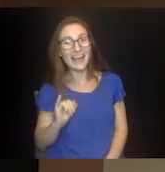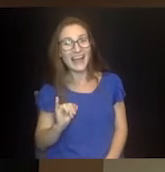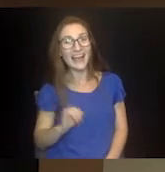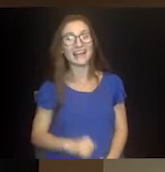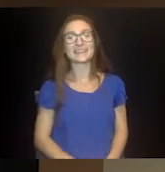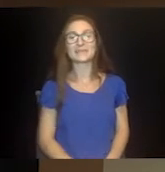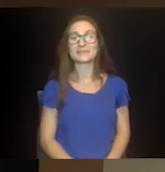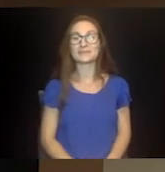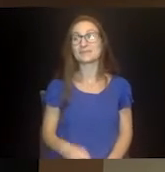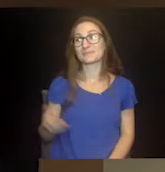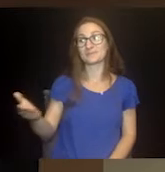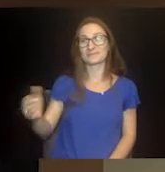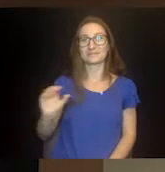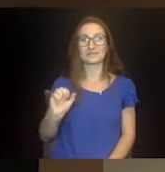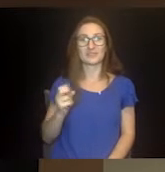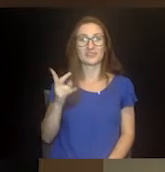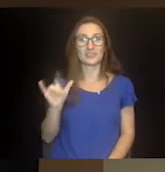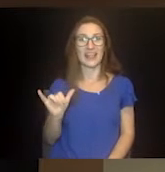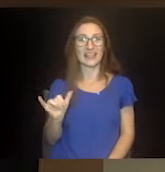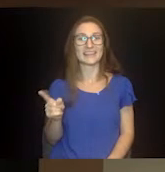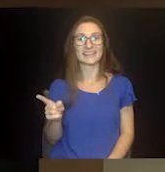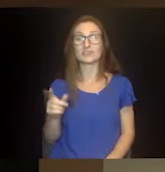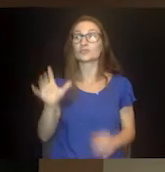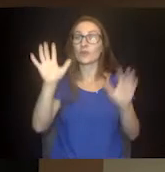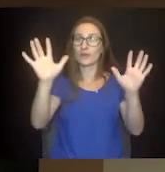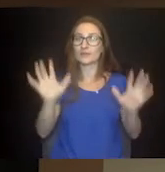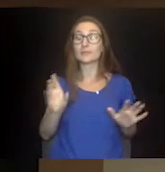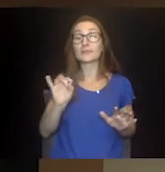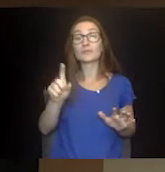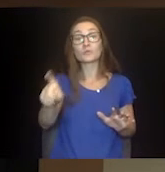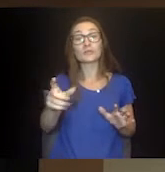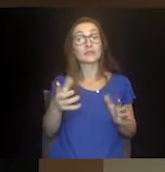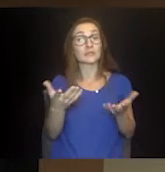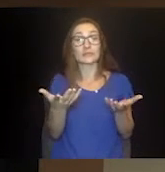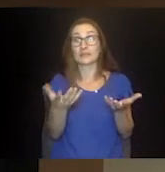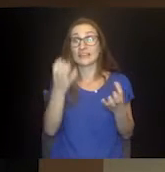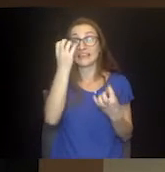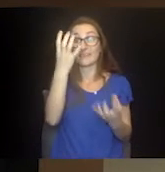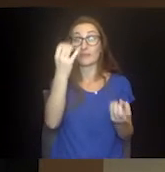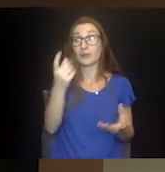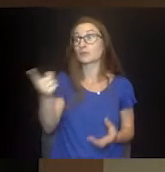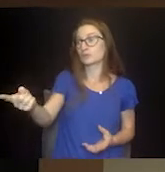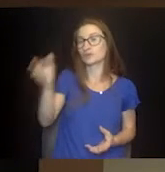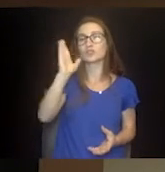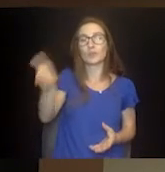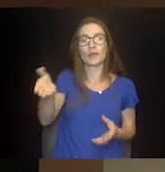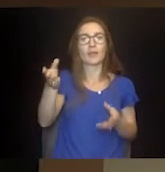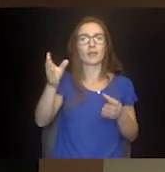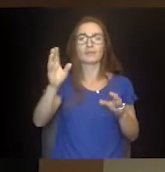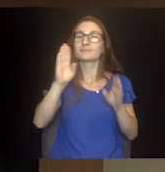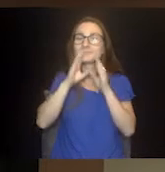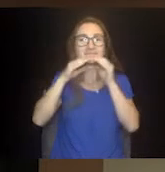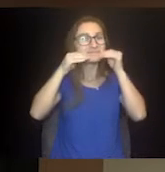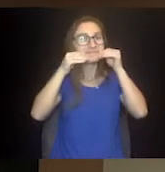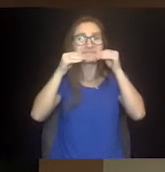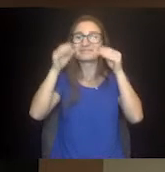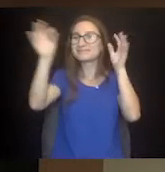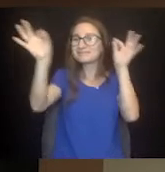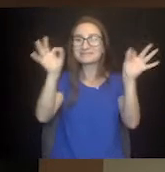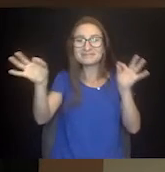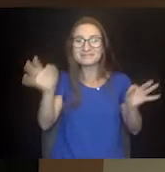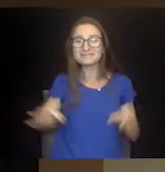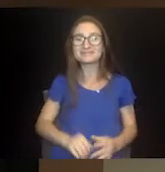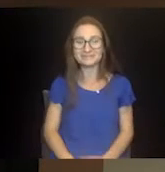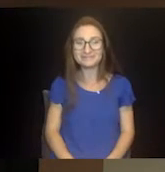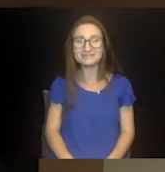right, y'all. Hi. That's Shelly. She's awesome, okay? If you need to know any information at our booth, she's welcome to